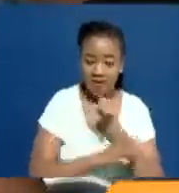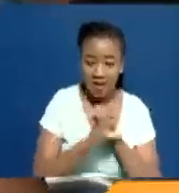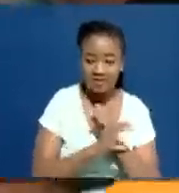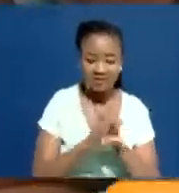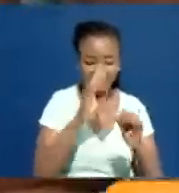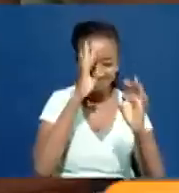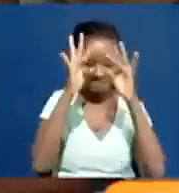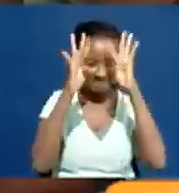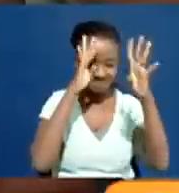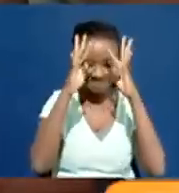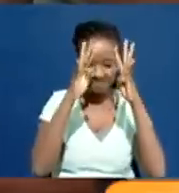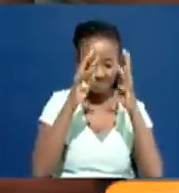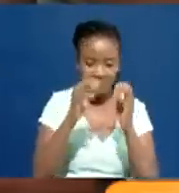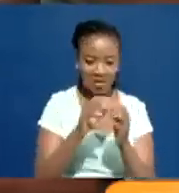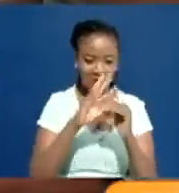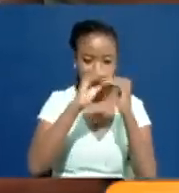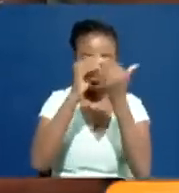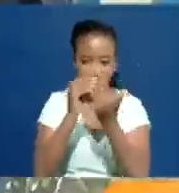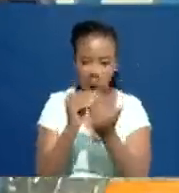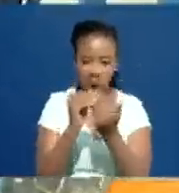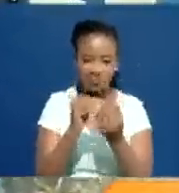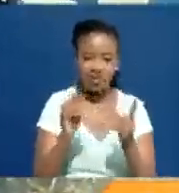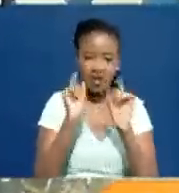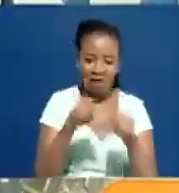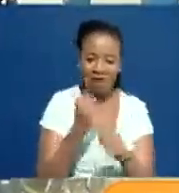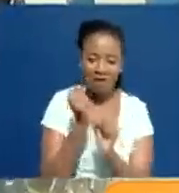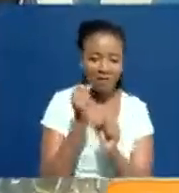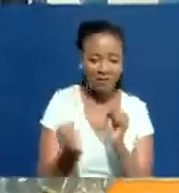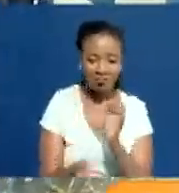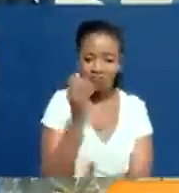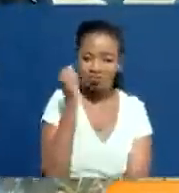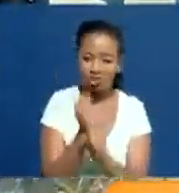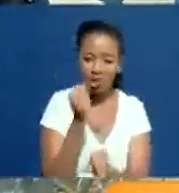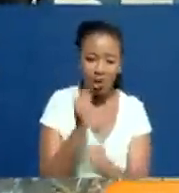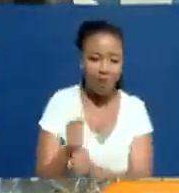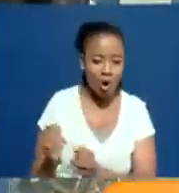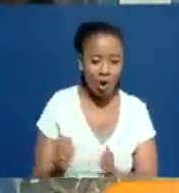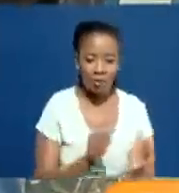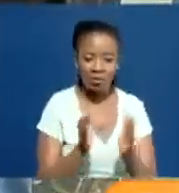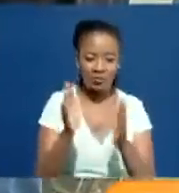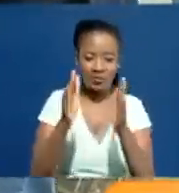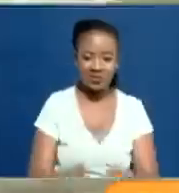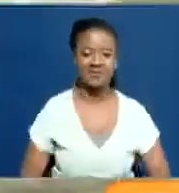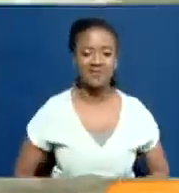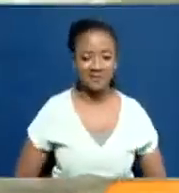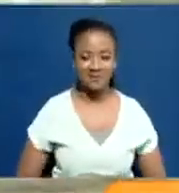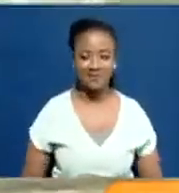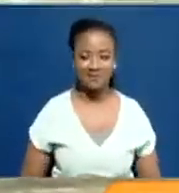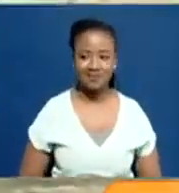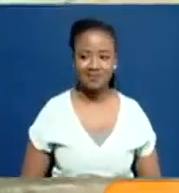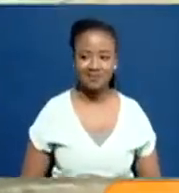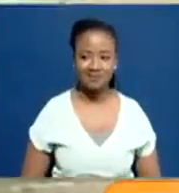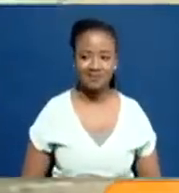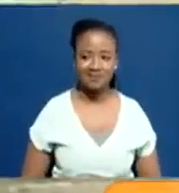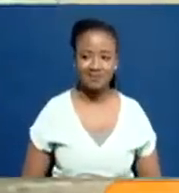creative, innovative, and when given a chance, can create employment and steer their future towards greatness. This is what